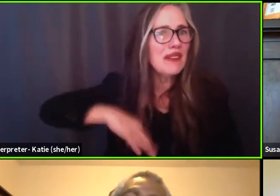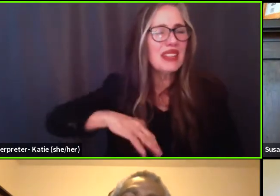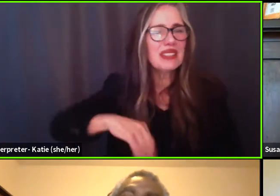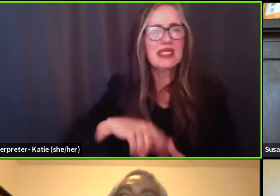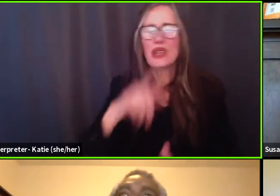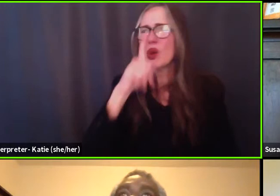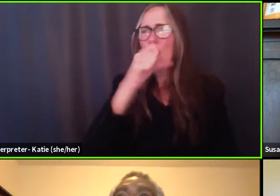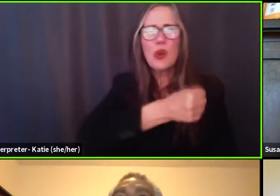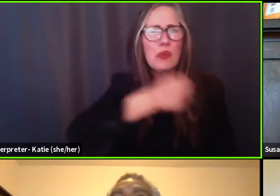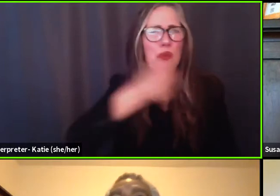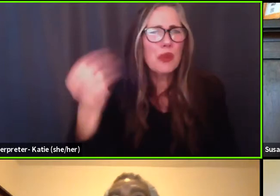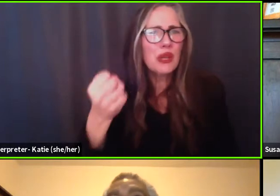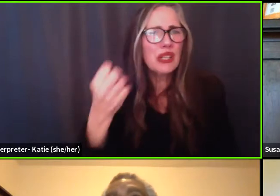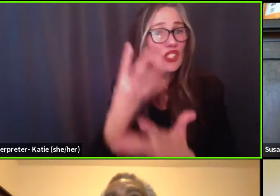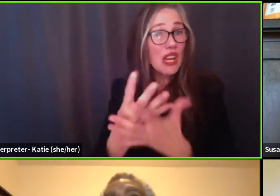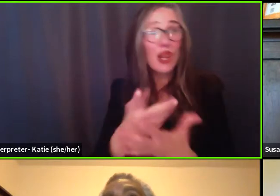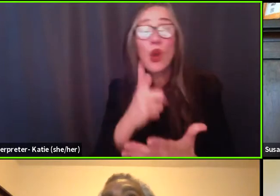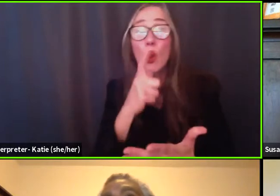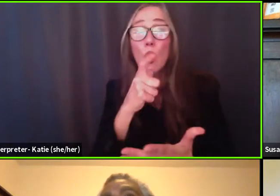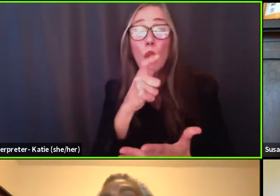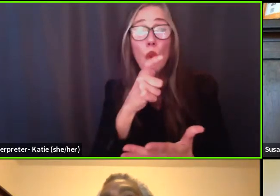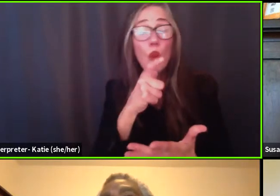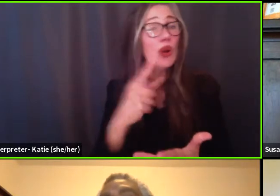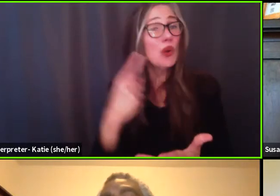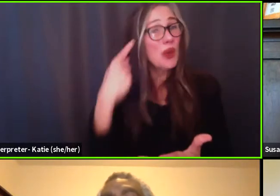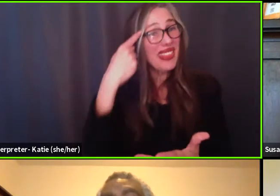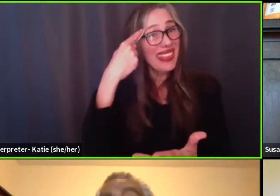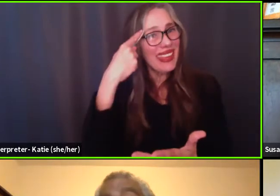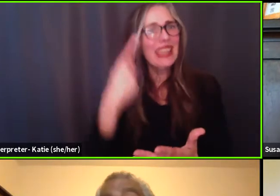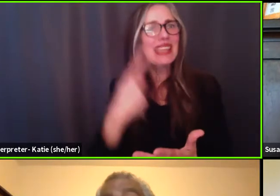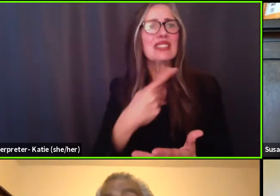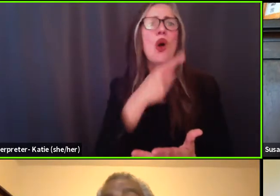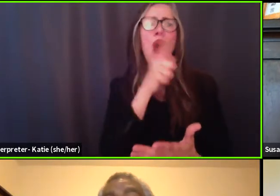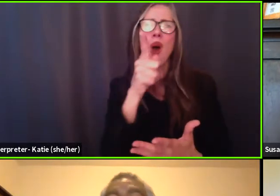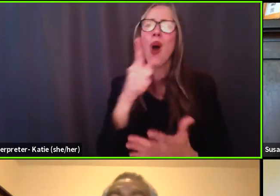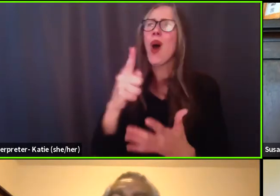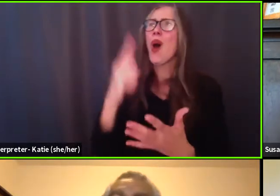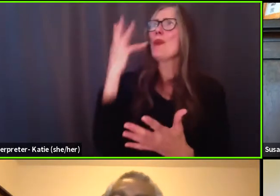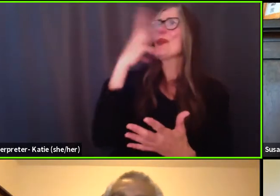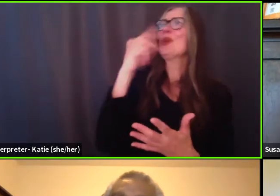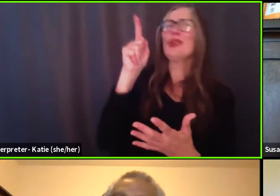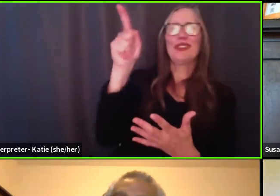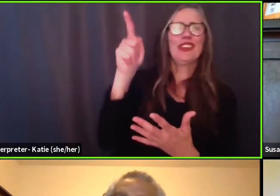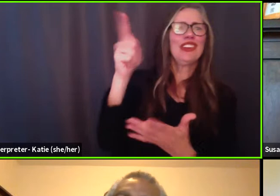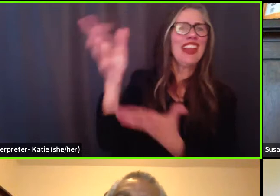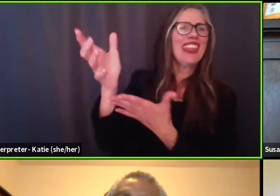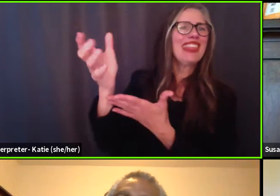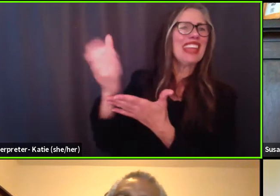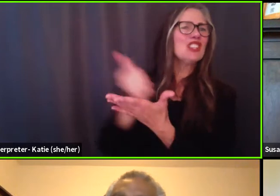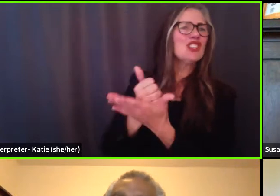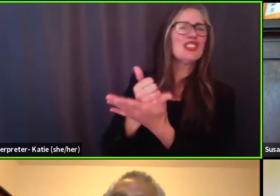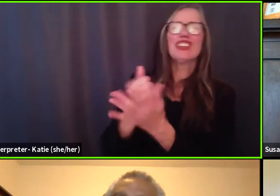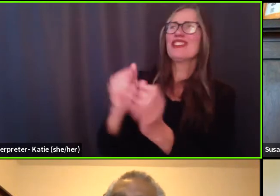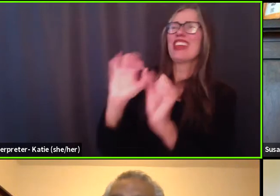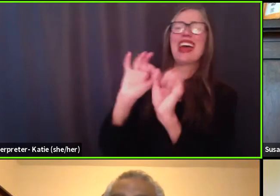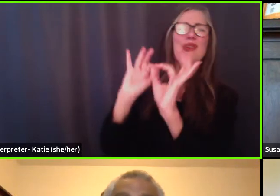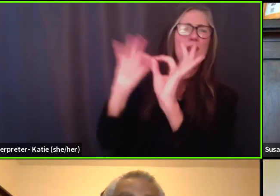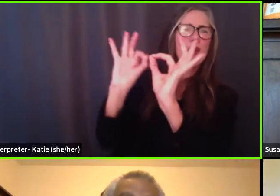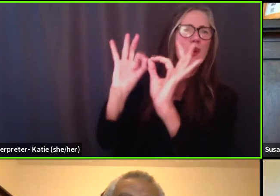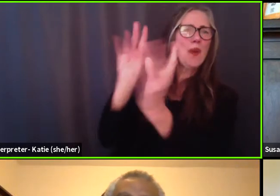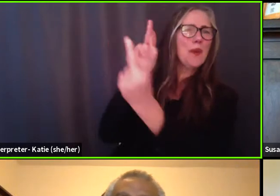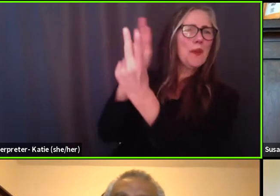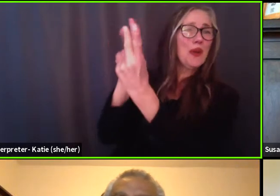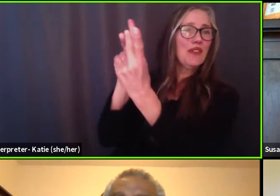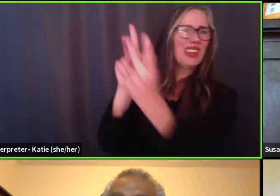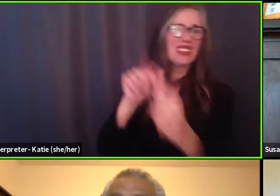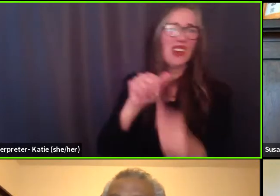and not deserving so part of what's going on right now is that this event itself is part of a much larger umbrella of events called